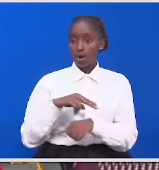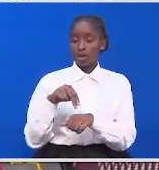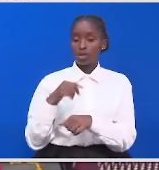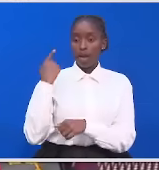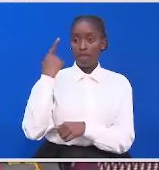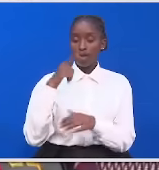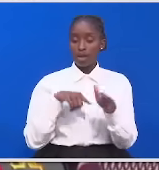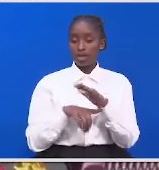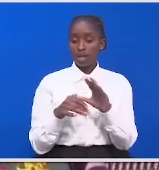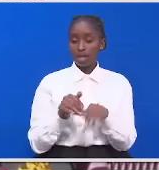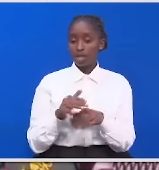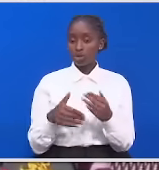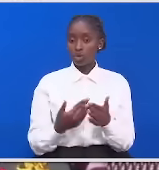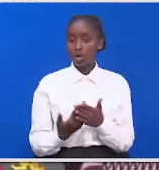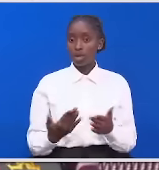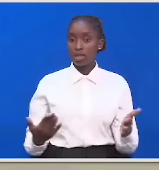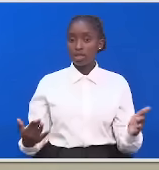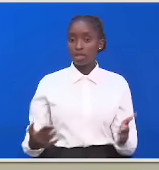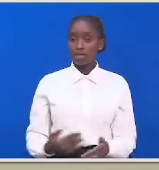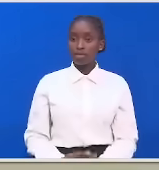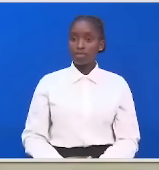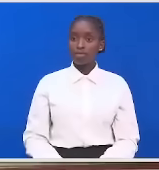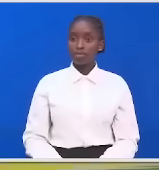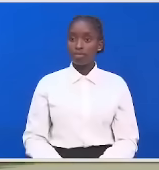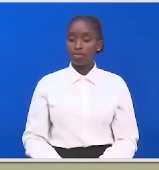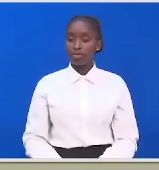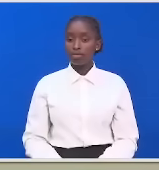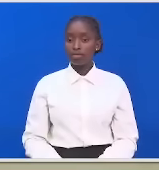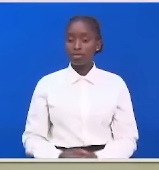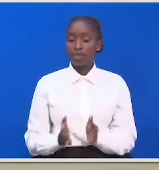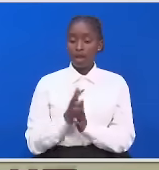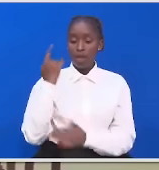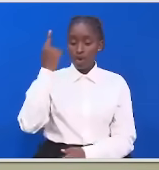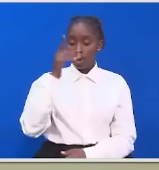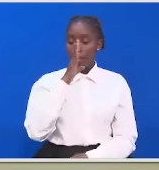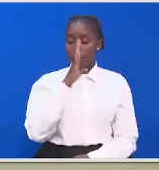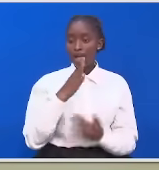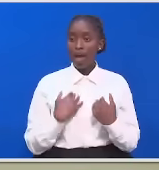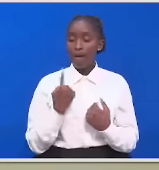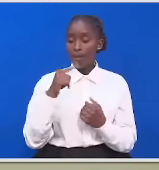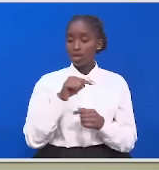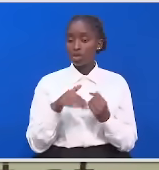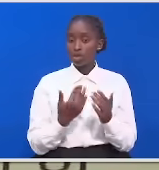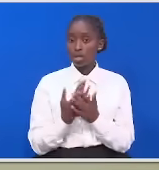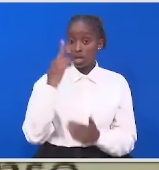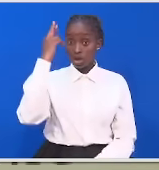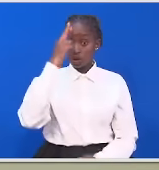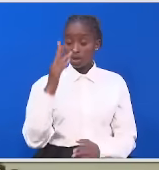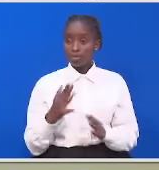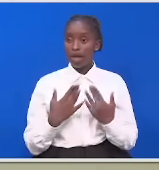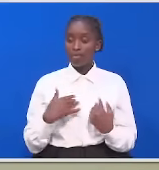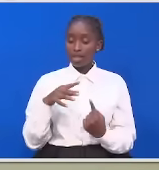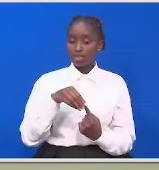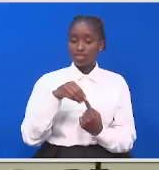into messes. And RDU being one of the units, which is a